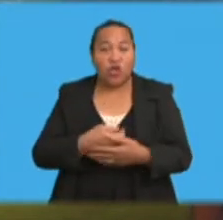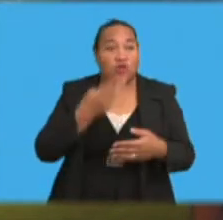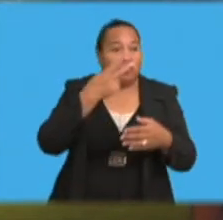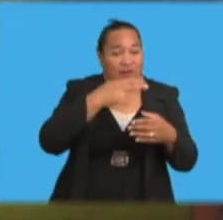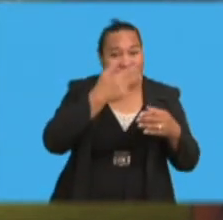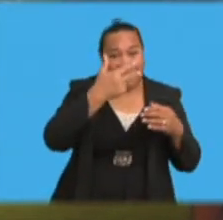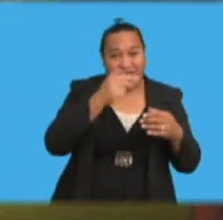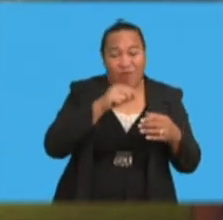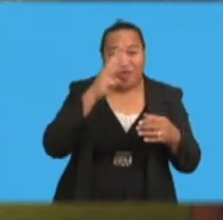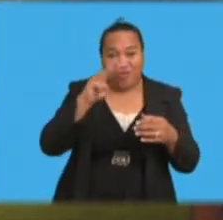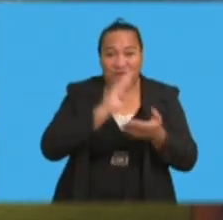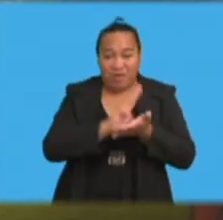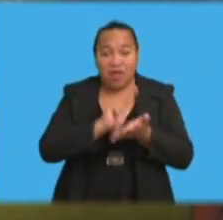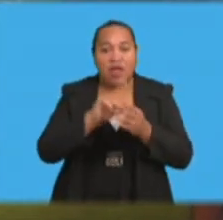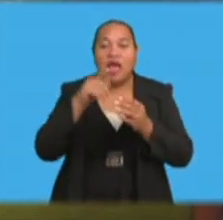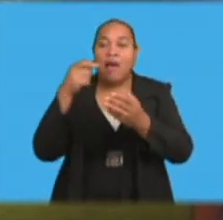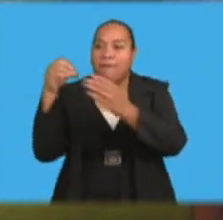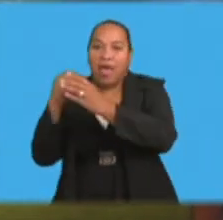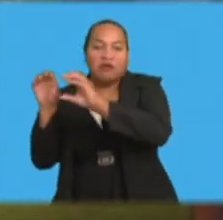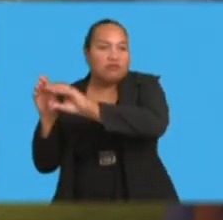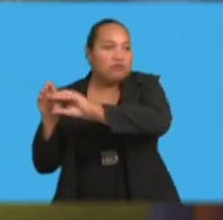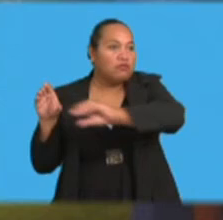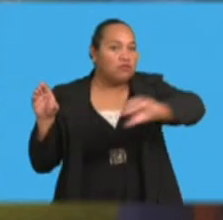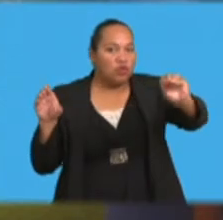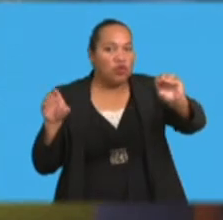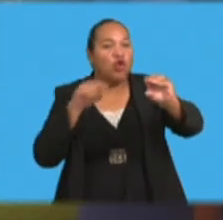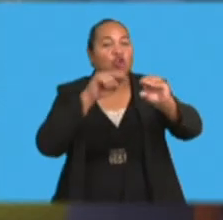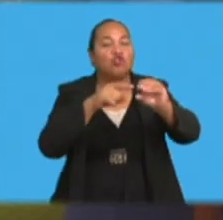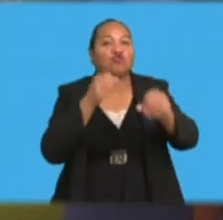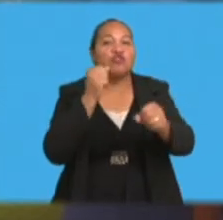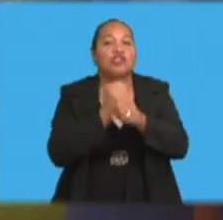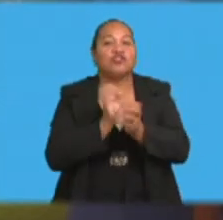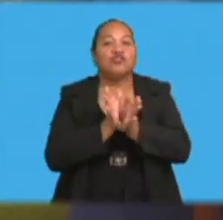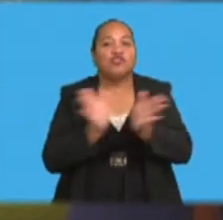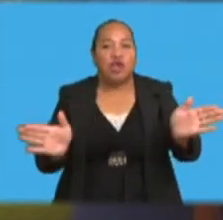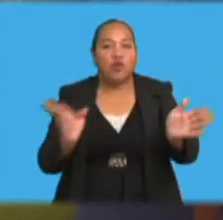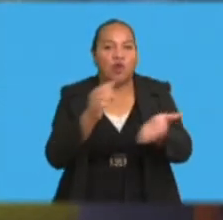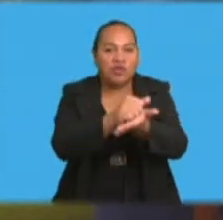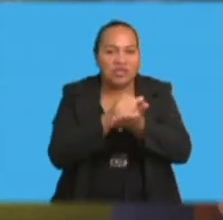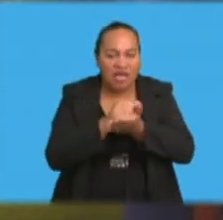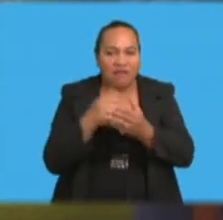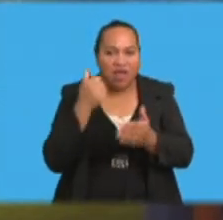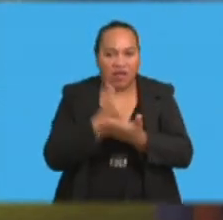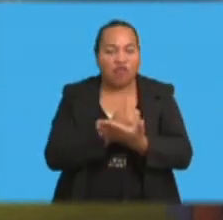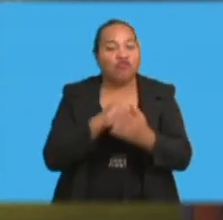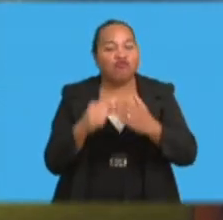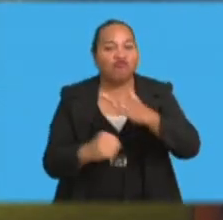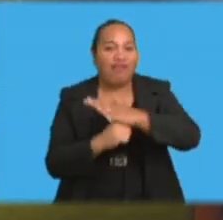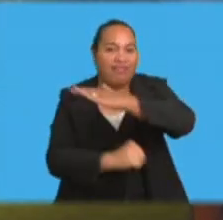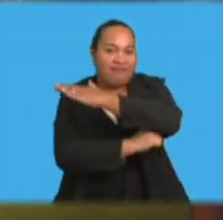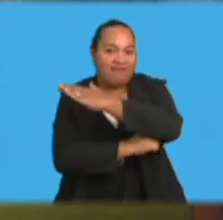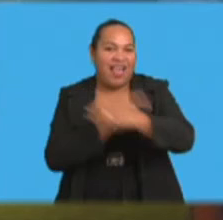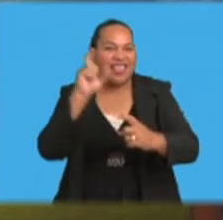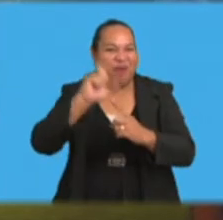Madam Speaker, the bank transferred $1 million to the general reserve account to strengthen the bank's capital base. In the